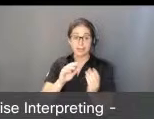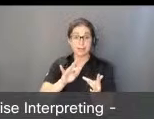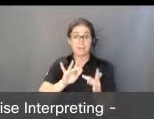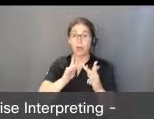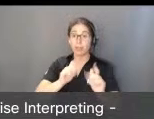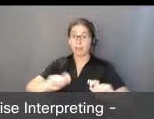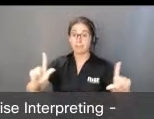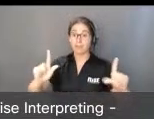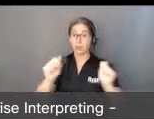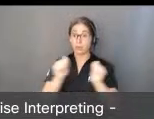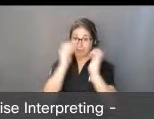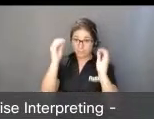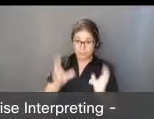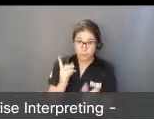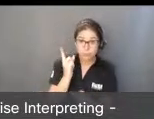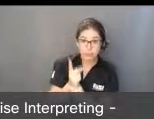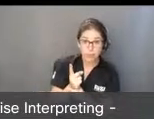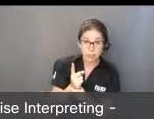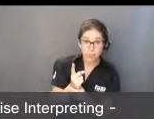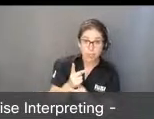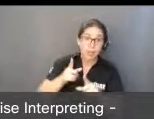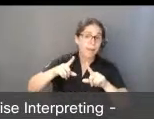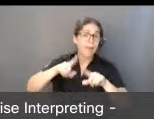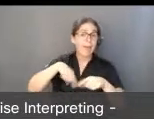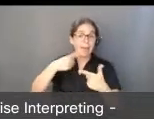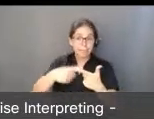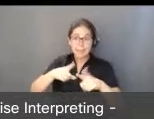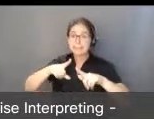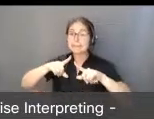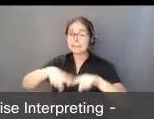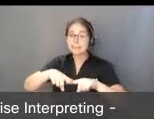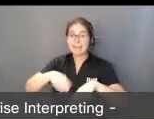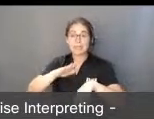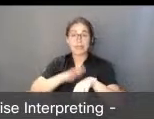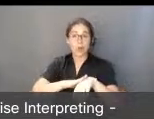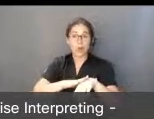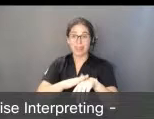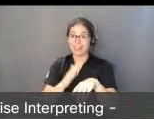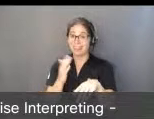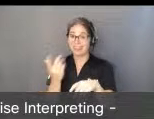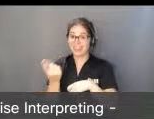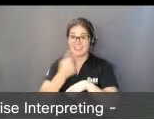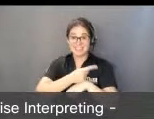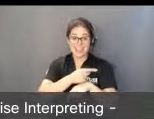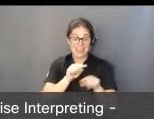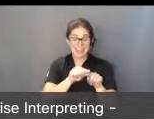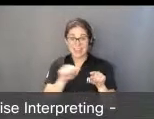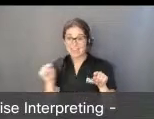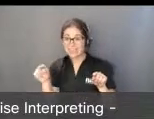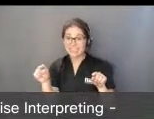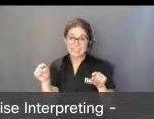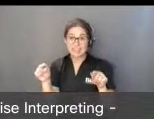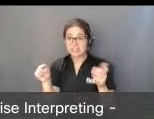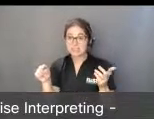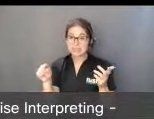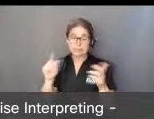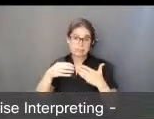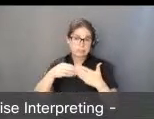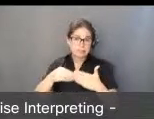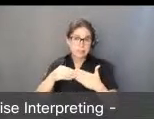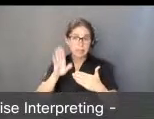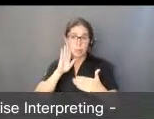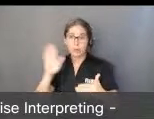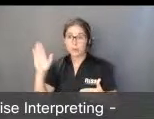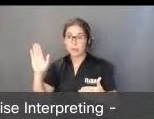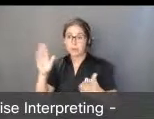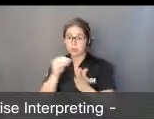then depending on the throughout the day, the whatever ELA or math, they'll come